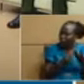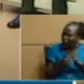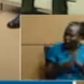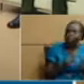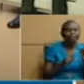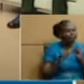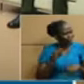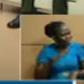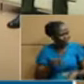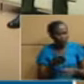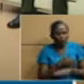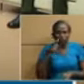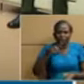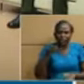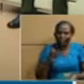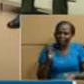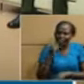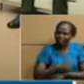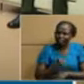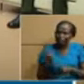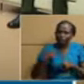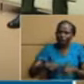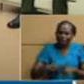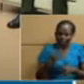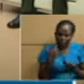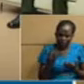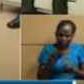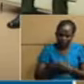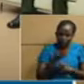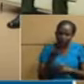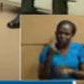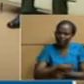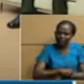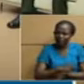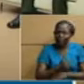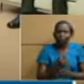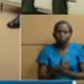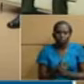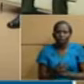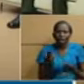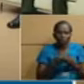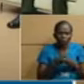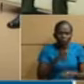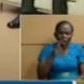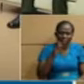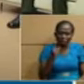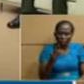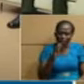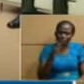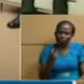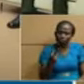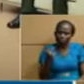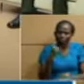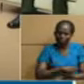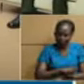it was 78 days plus an extra 4 days, an extra 5 days. We're about 81, 82 days into